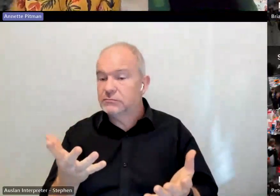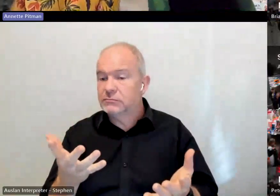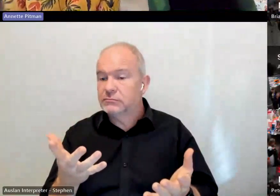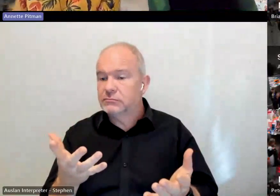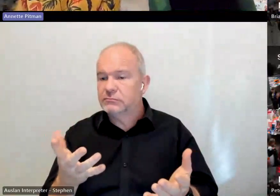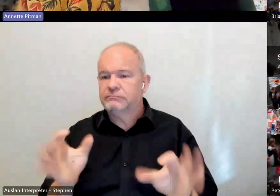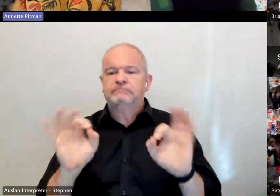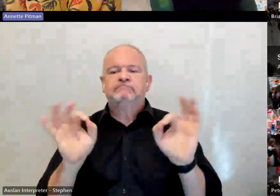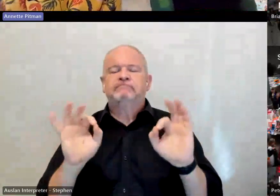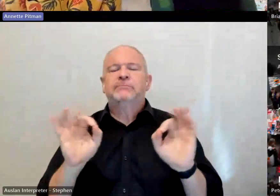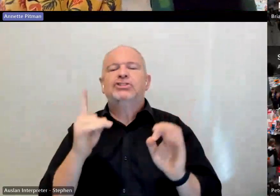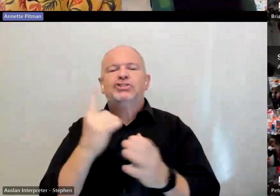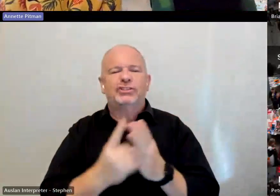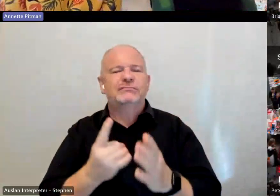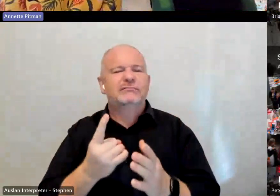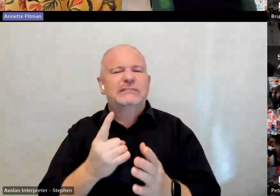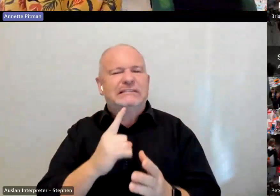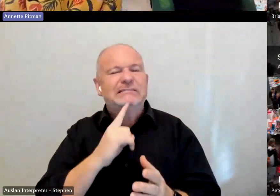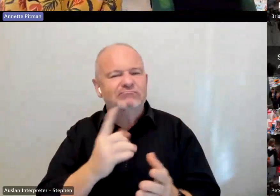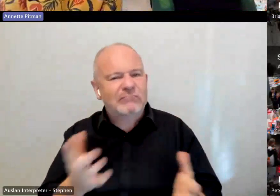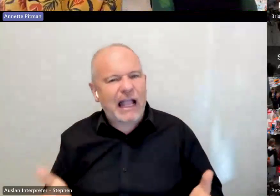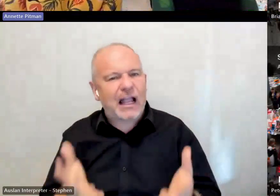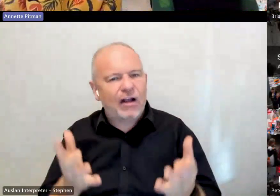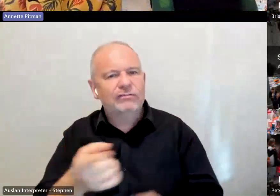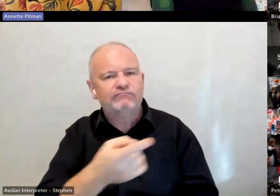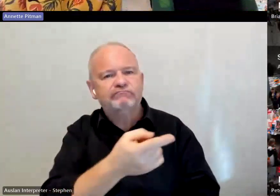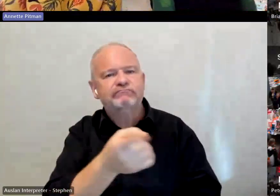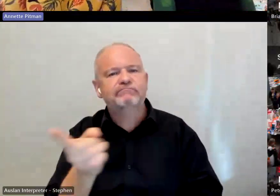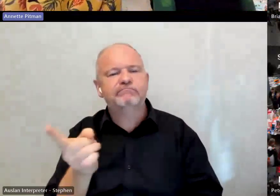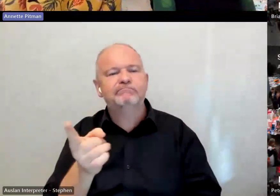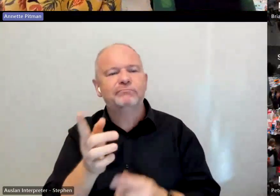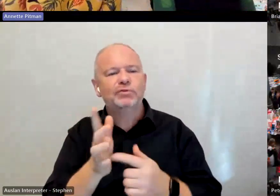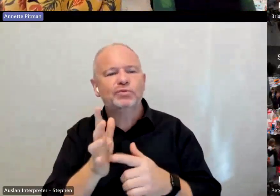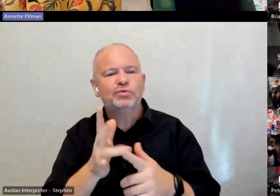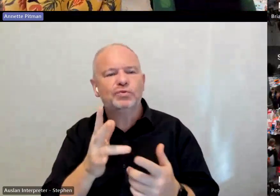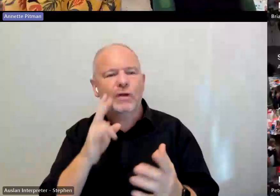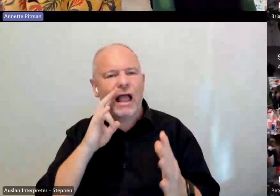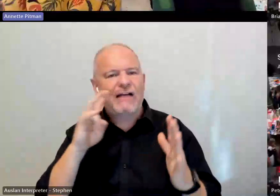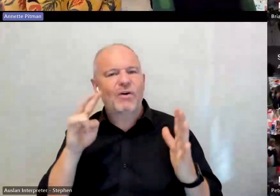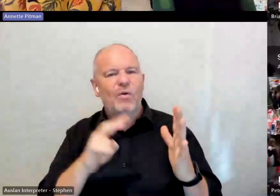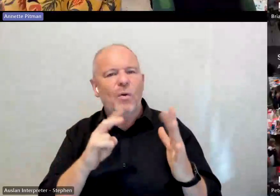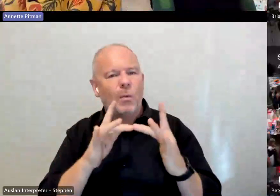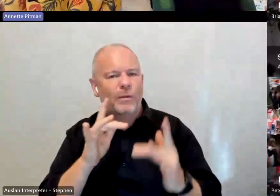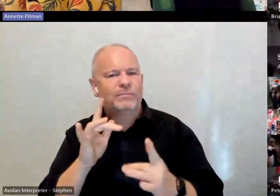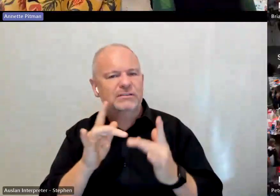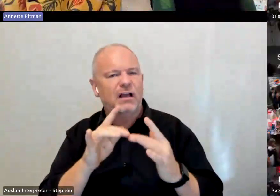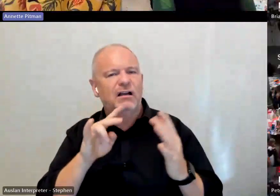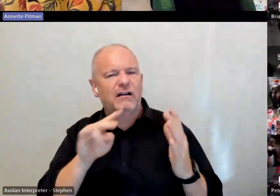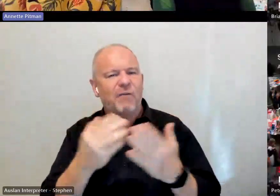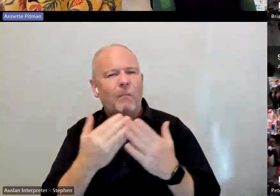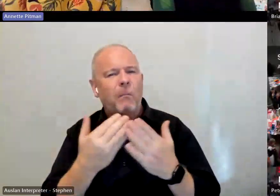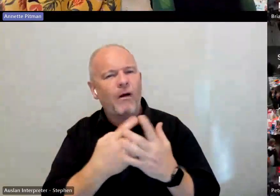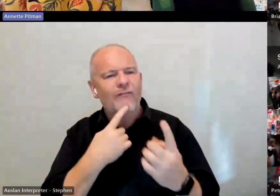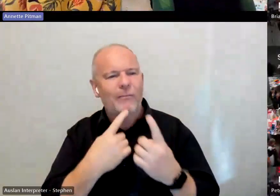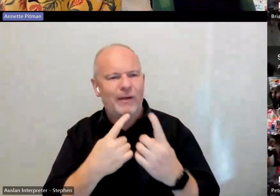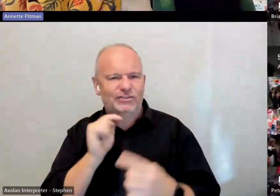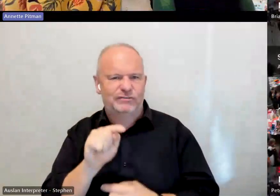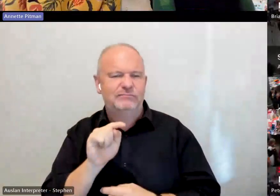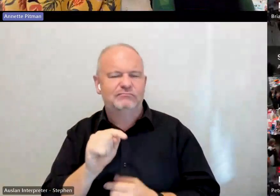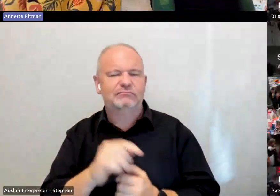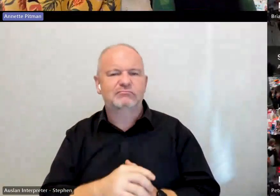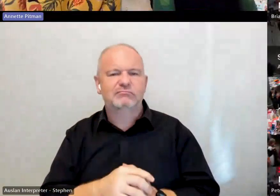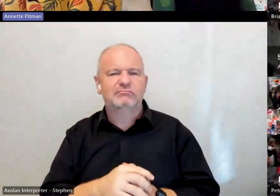No, just that I would encourage everyone to have a look at the website for further information.